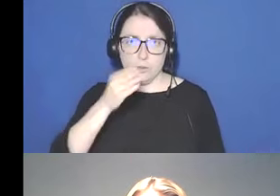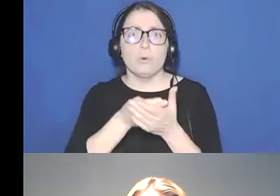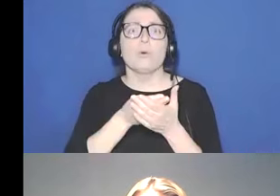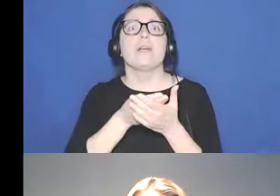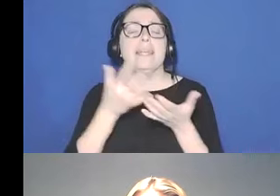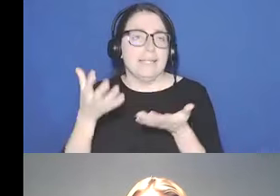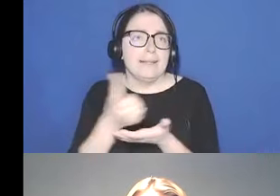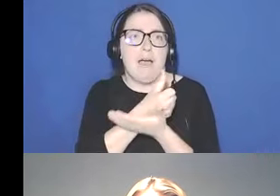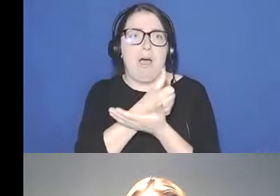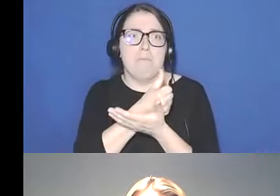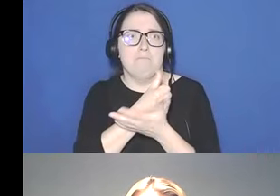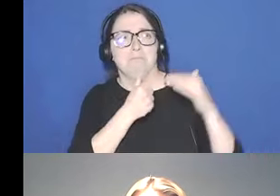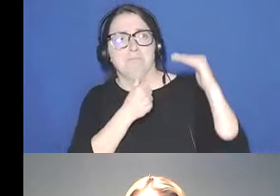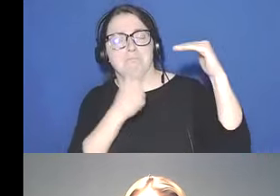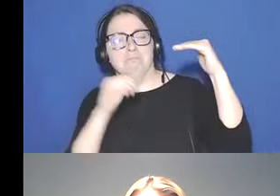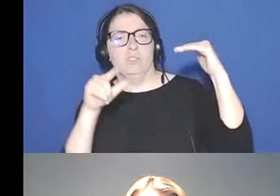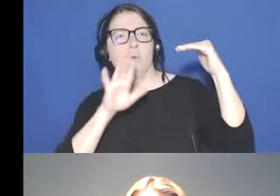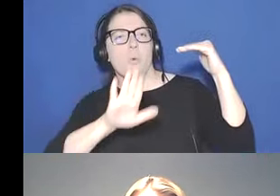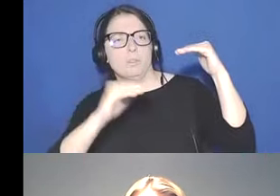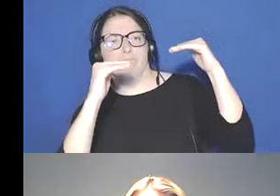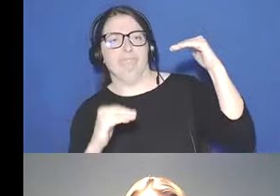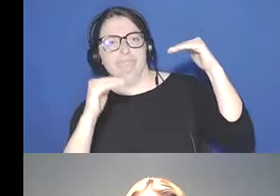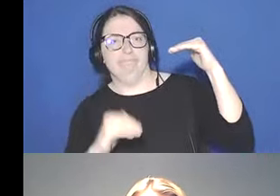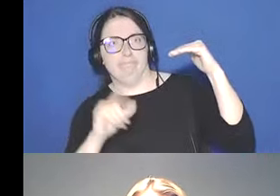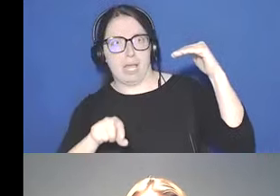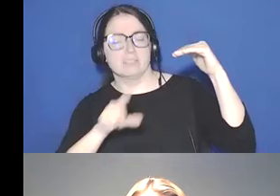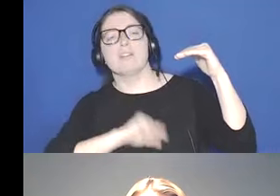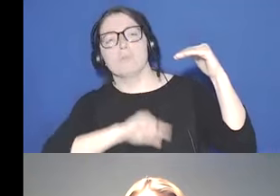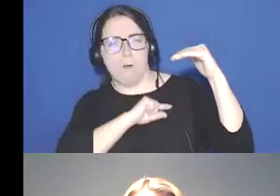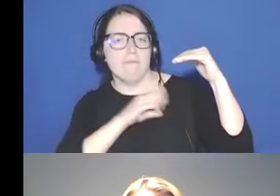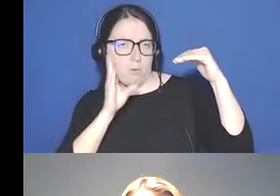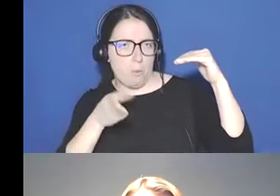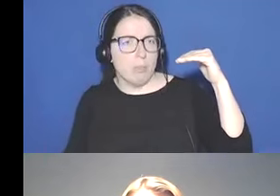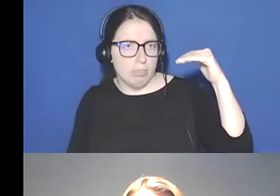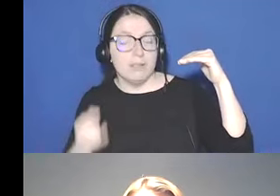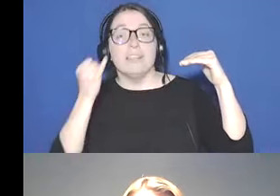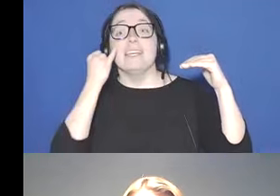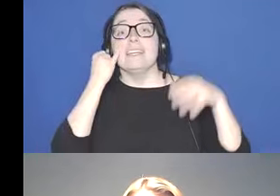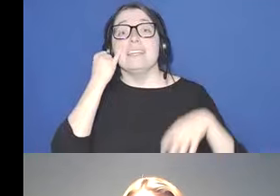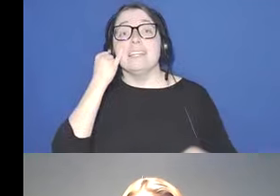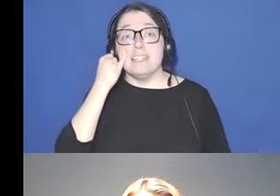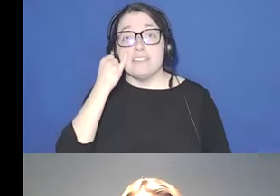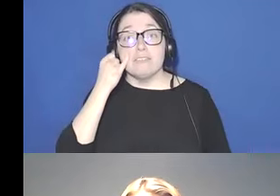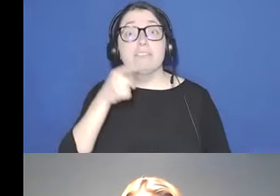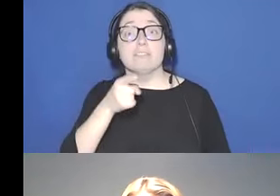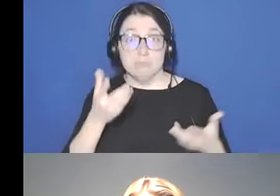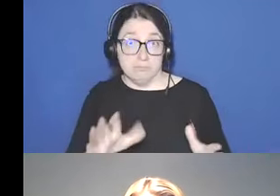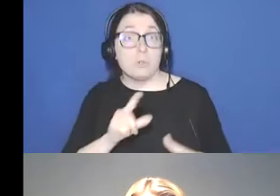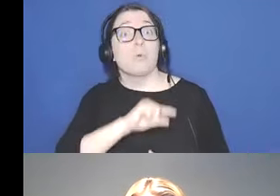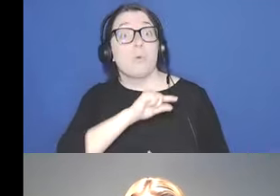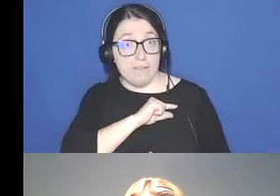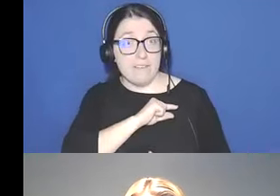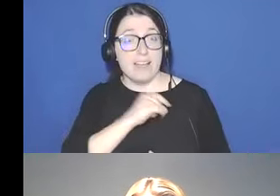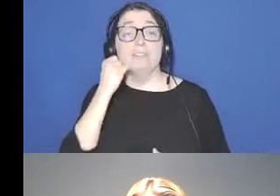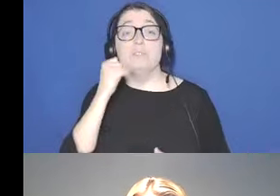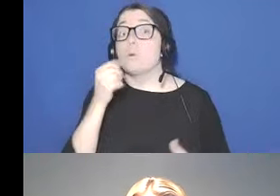at below a certain level in order to qualify. If you do qualify, if your child doesn't already have a Medicaid product, the child